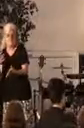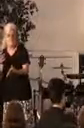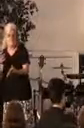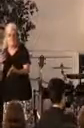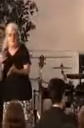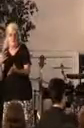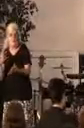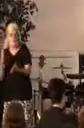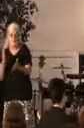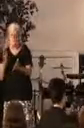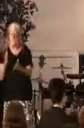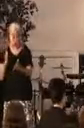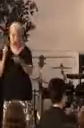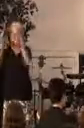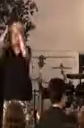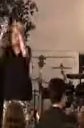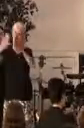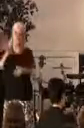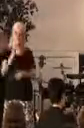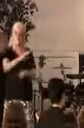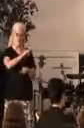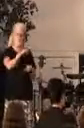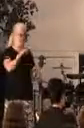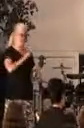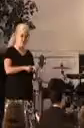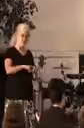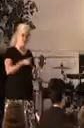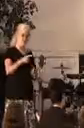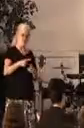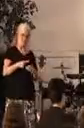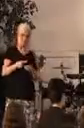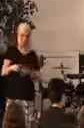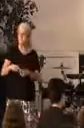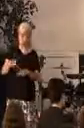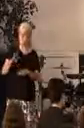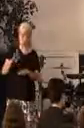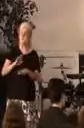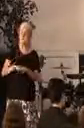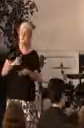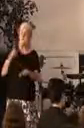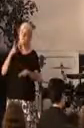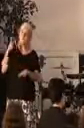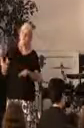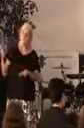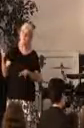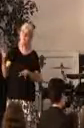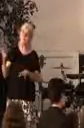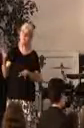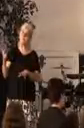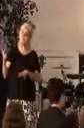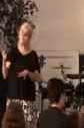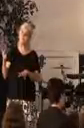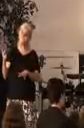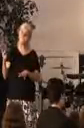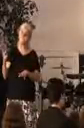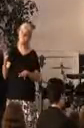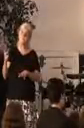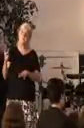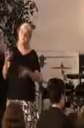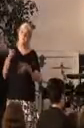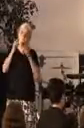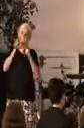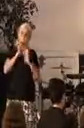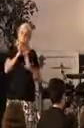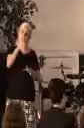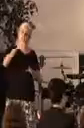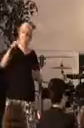Father, our nation is depending upon a voice that will carry the message of God. And I